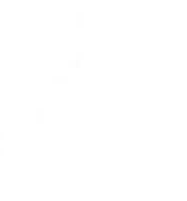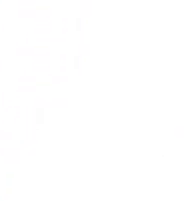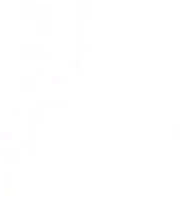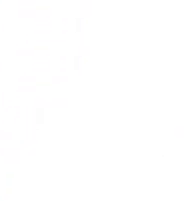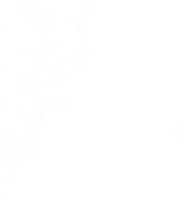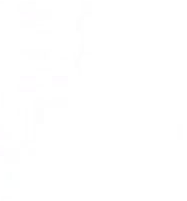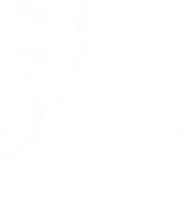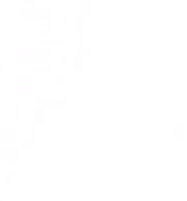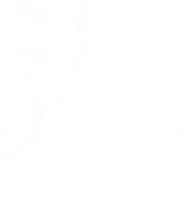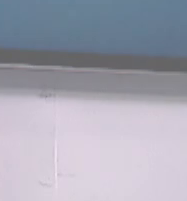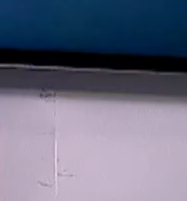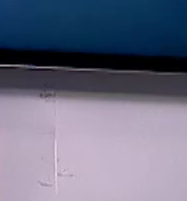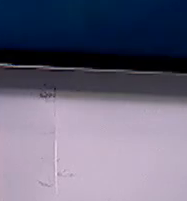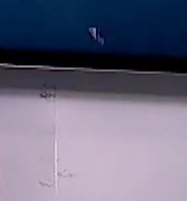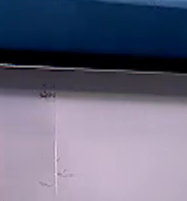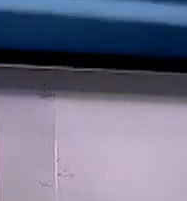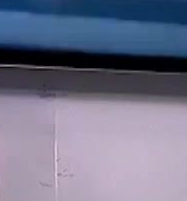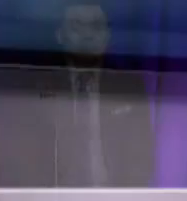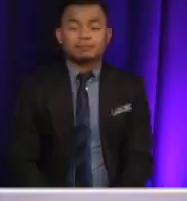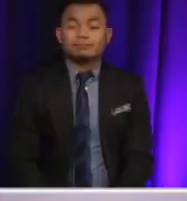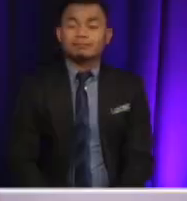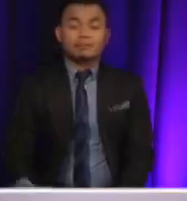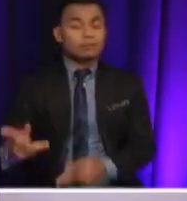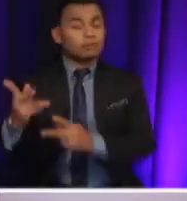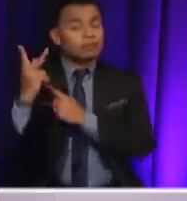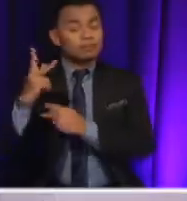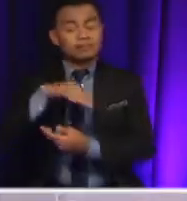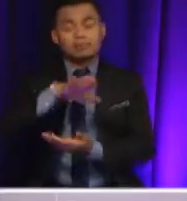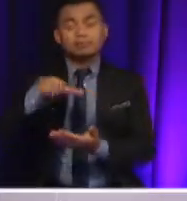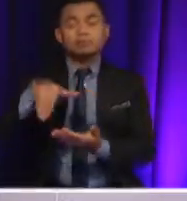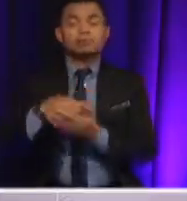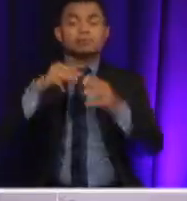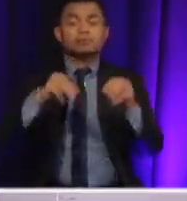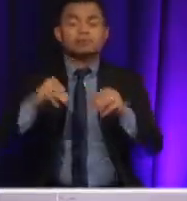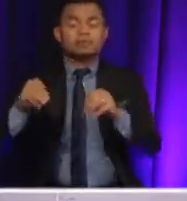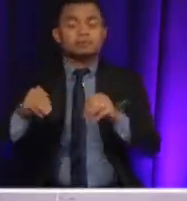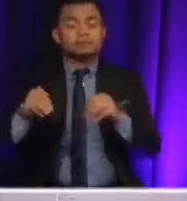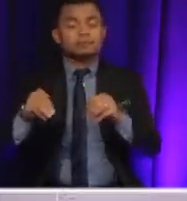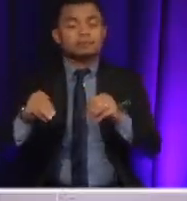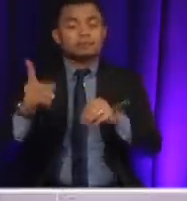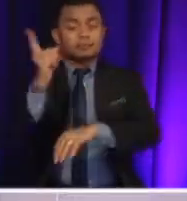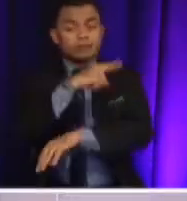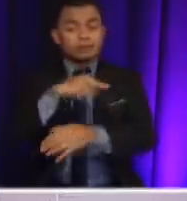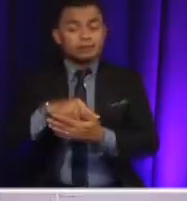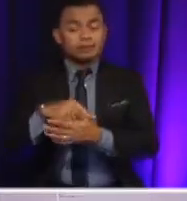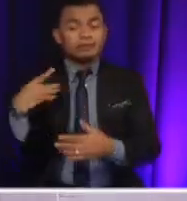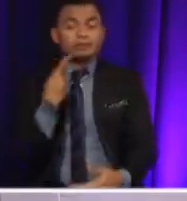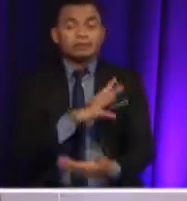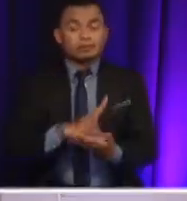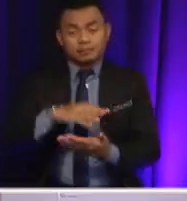EduwebTV KPM. Welcome back, pupils. Today we are looking at English language for Form 1